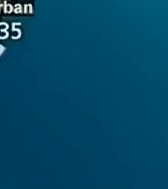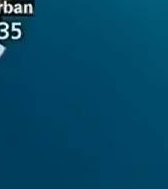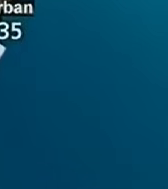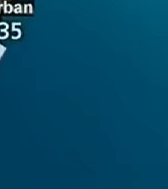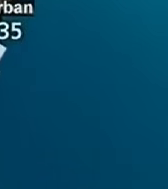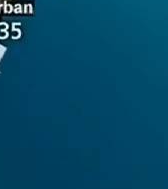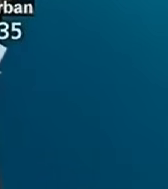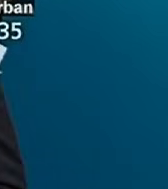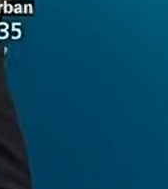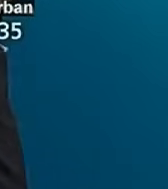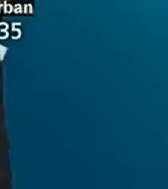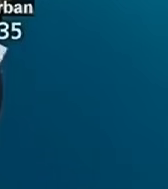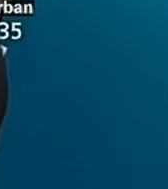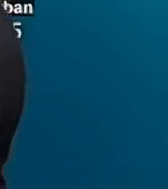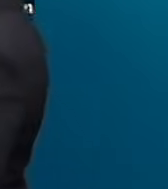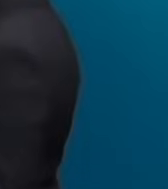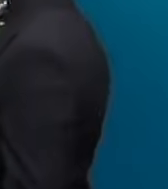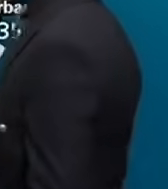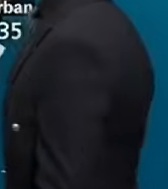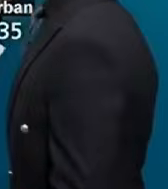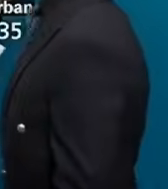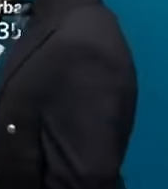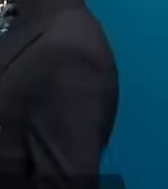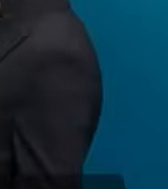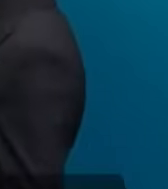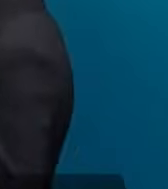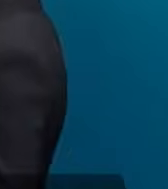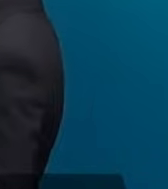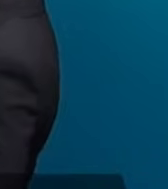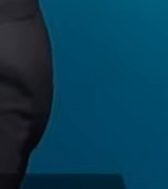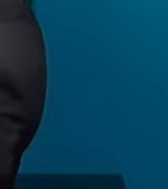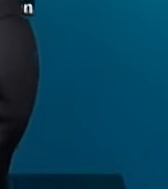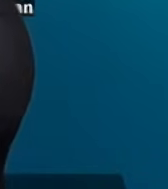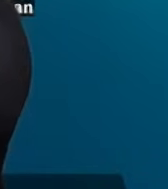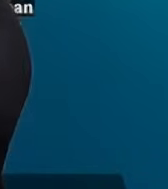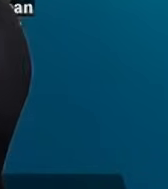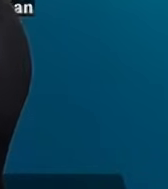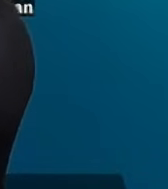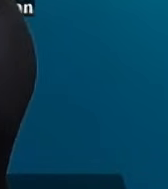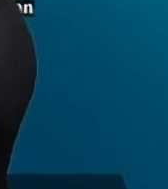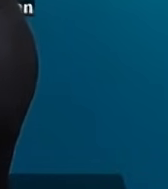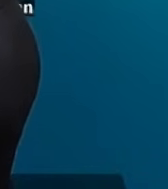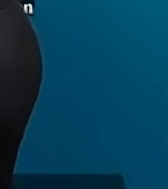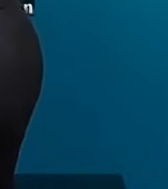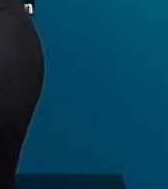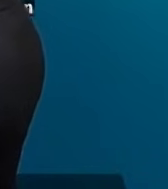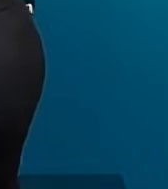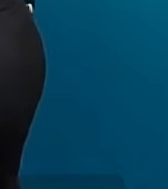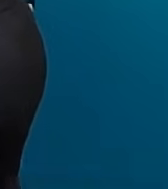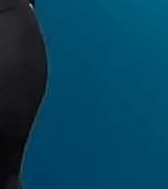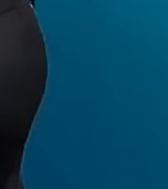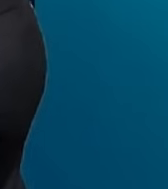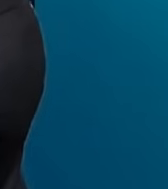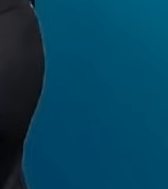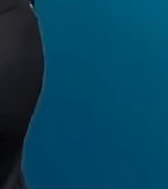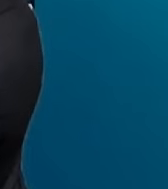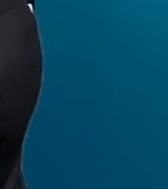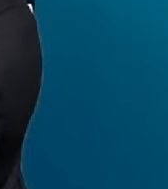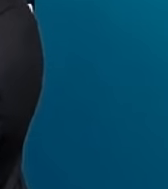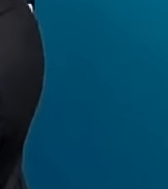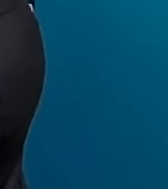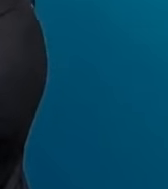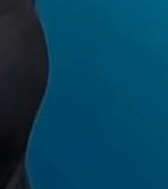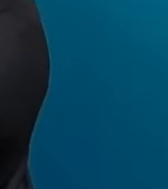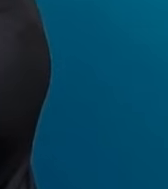ke a leboga kgaetsedi Thobela re lebeleng kakanyo ya bosobosego bjale gono re lwetse dikgonagalo tša dipula ke represente tše 30 re beletše yona go lo kamano province ya Gauteng le dikarolo